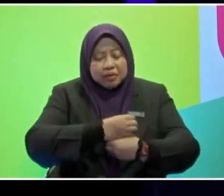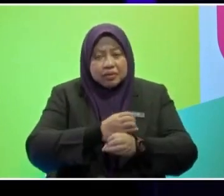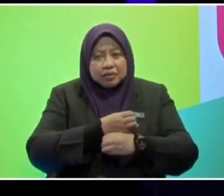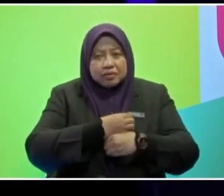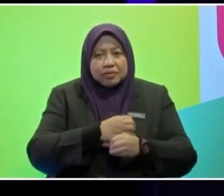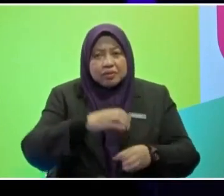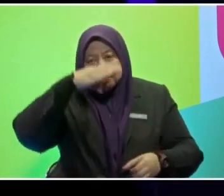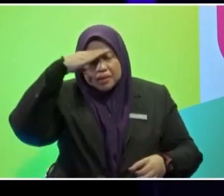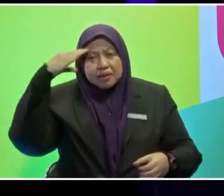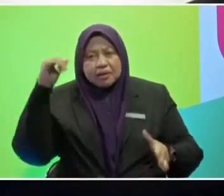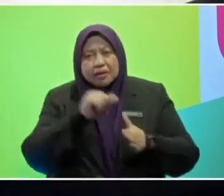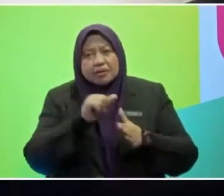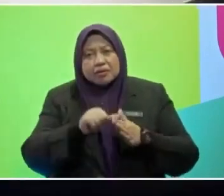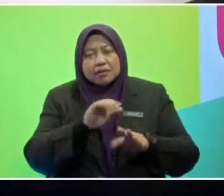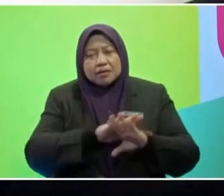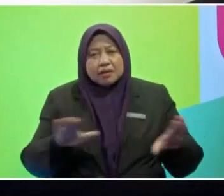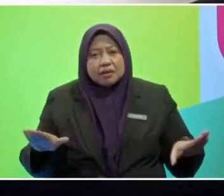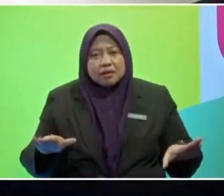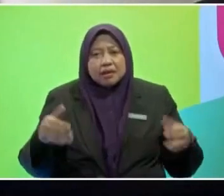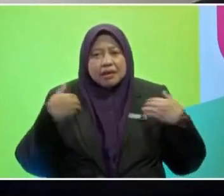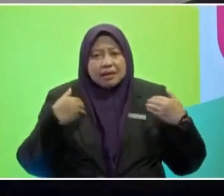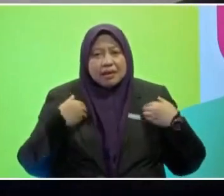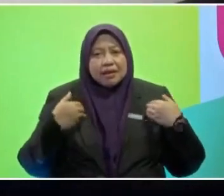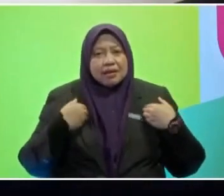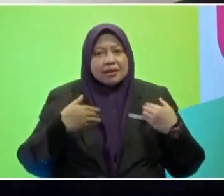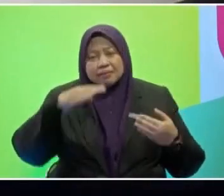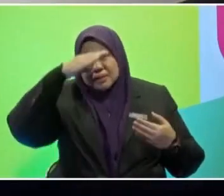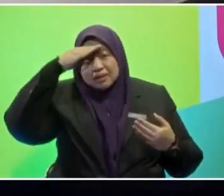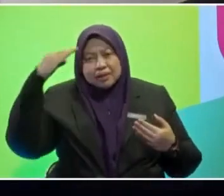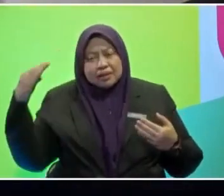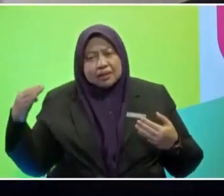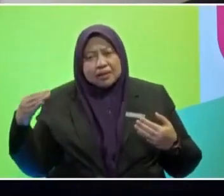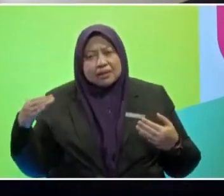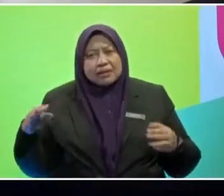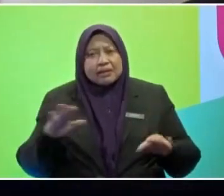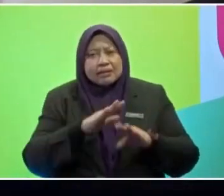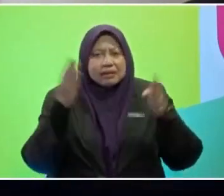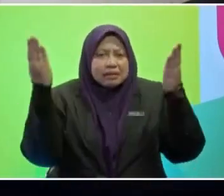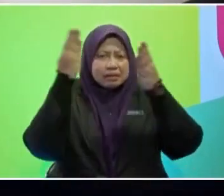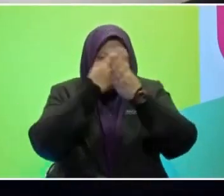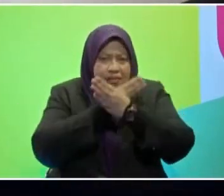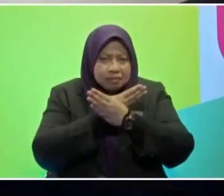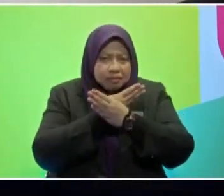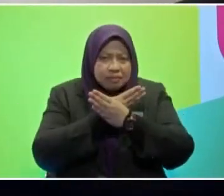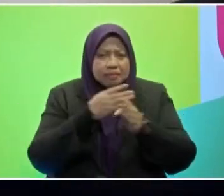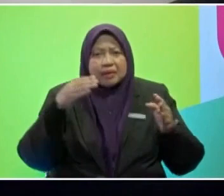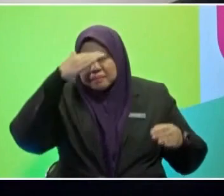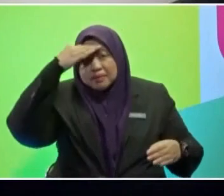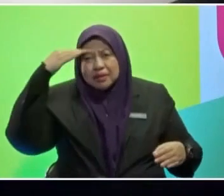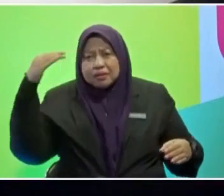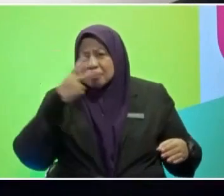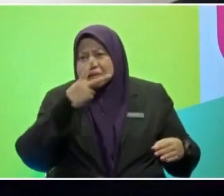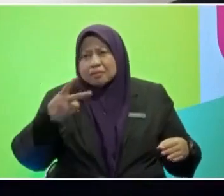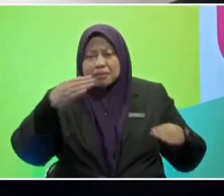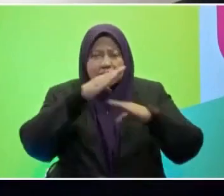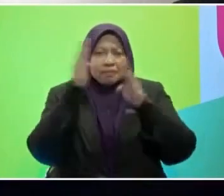not? There is shadow, right? There is, but it is? It's not so clear. Oh yes, it's